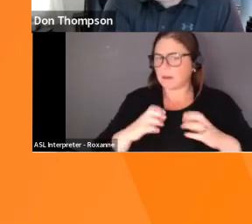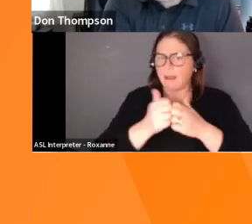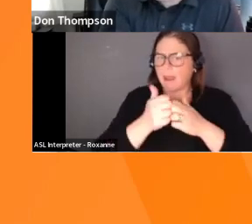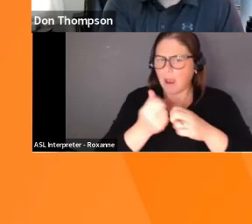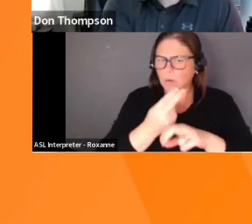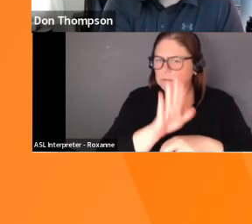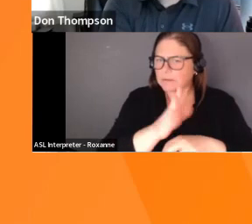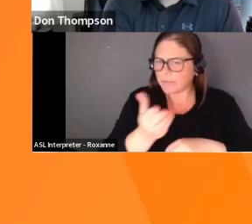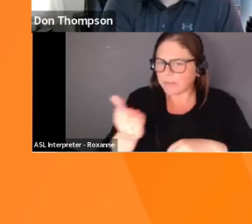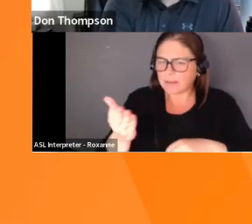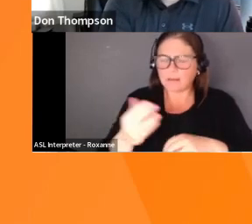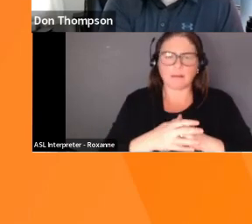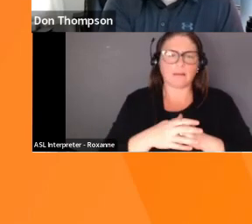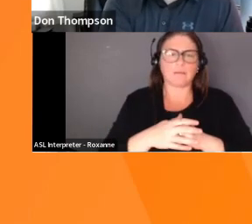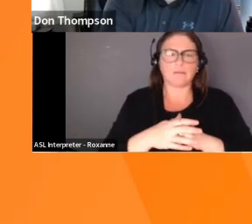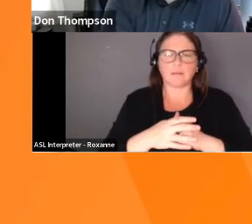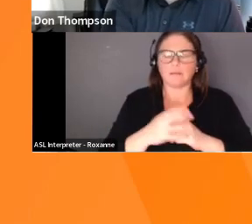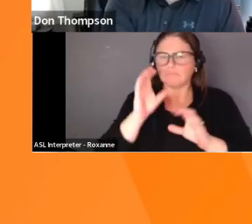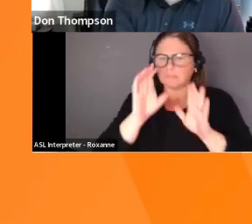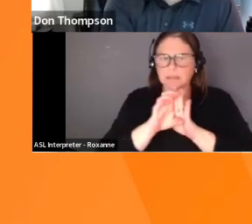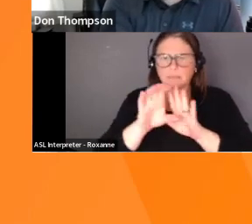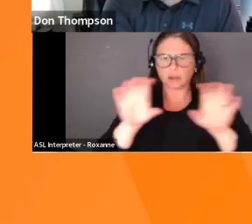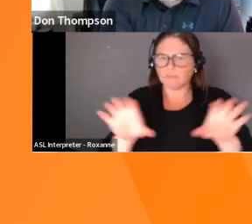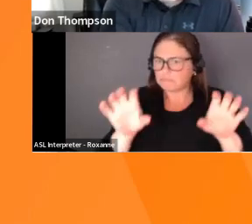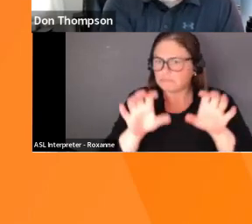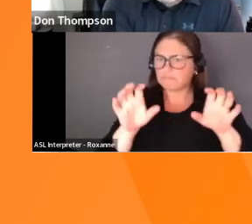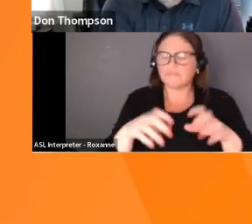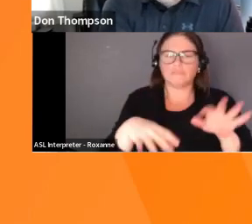beautiful images with text inside,